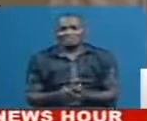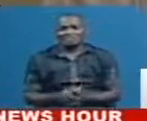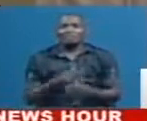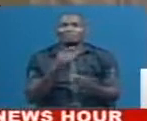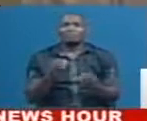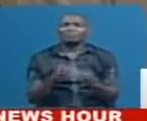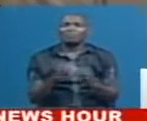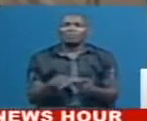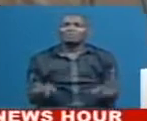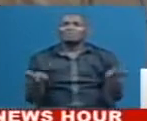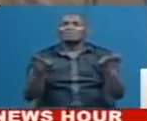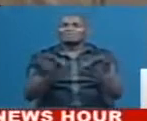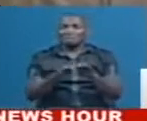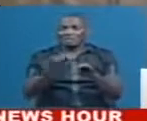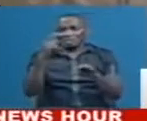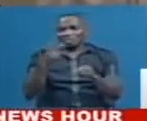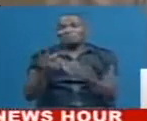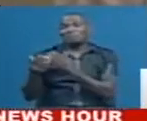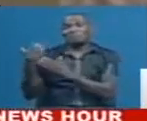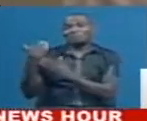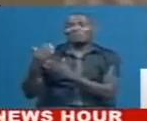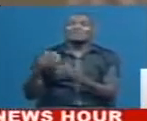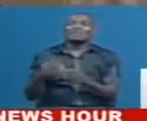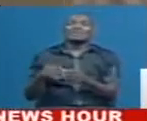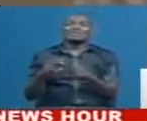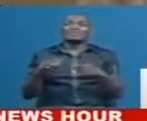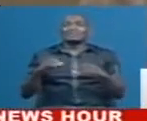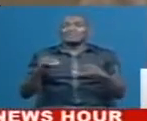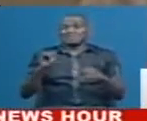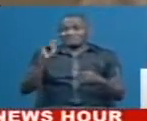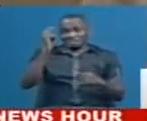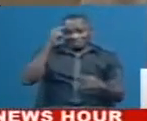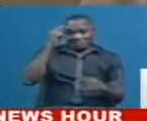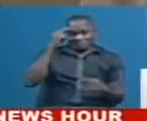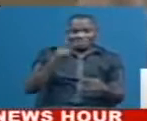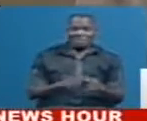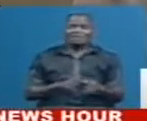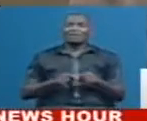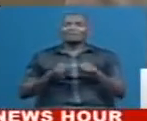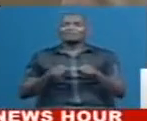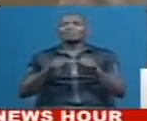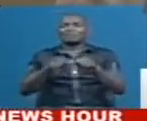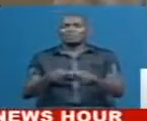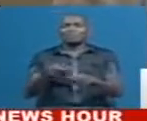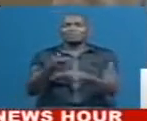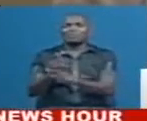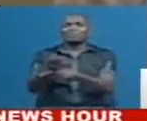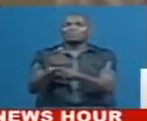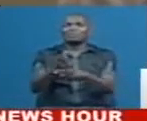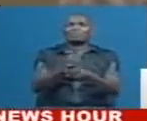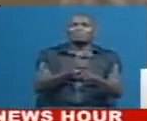a fundamental shift from the previous narratives where government continues to borrow